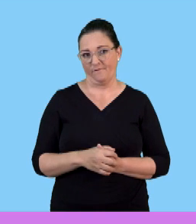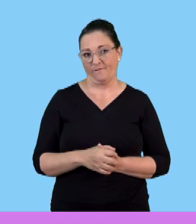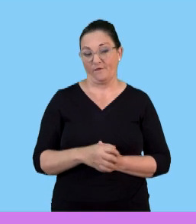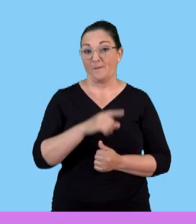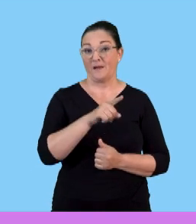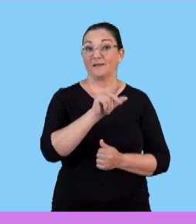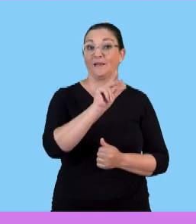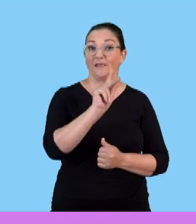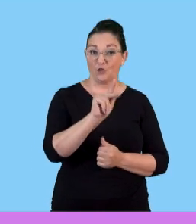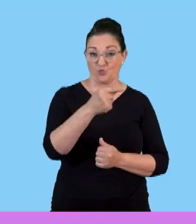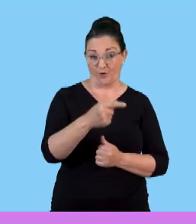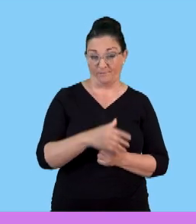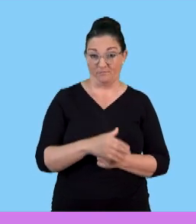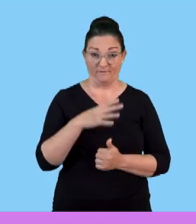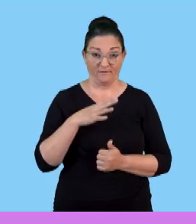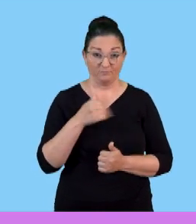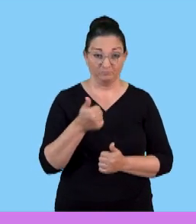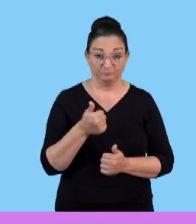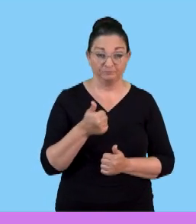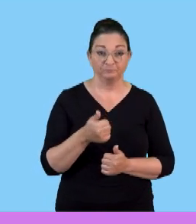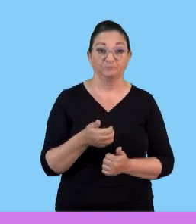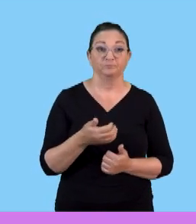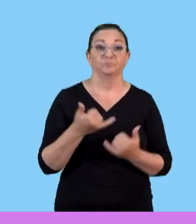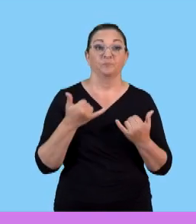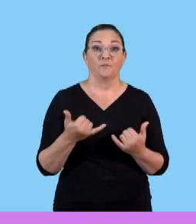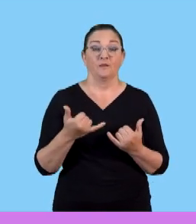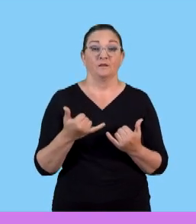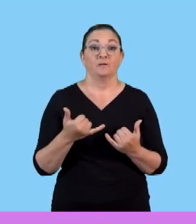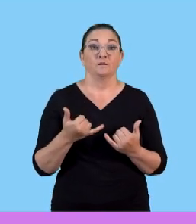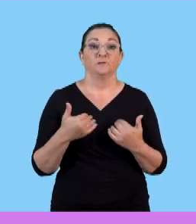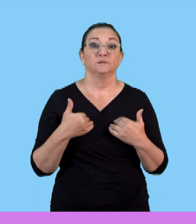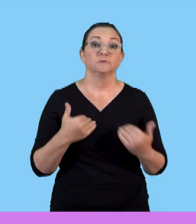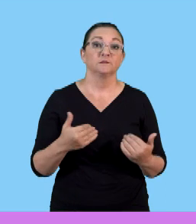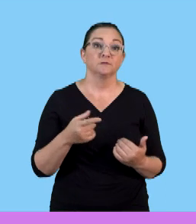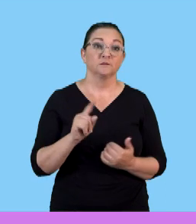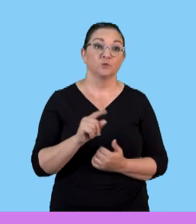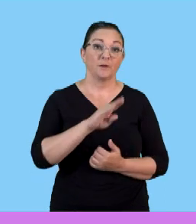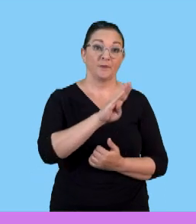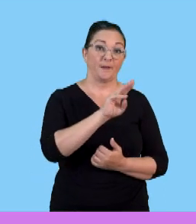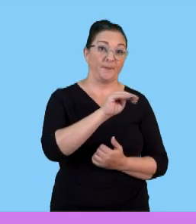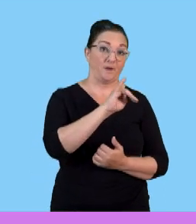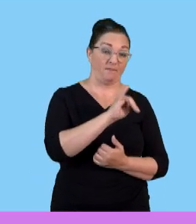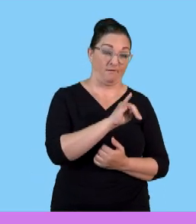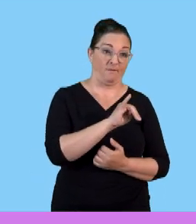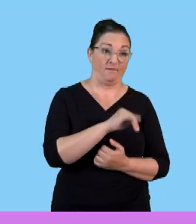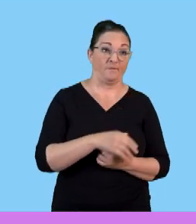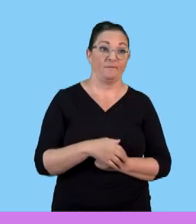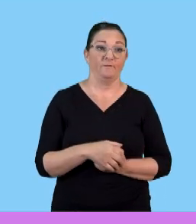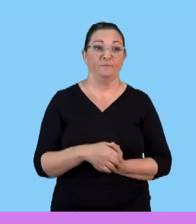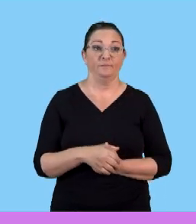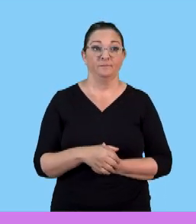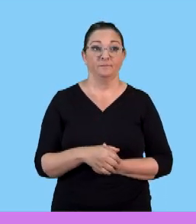58.5. Remember, this is kilograms. Are we fine? Right, so now I will start by indicating BMI,